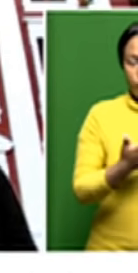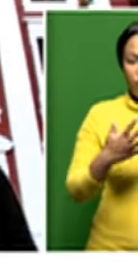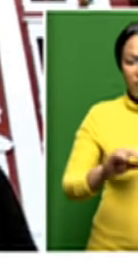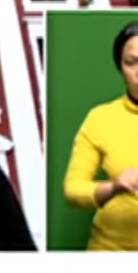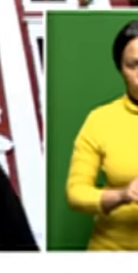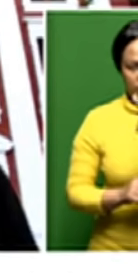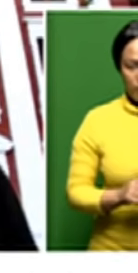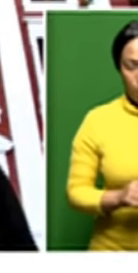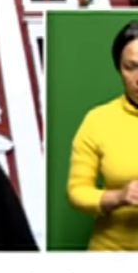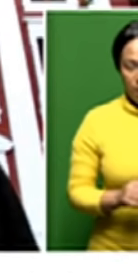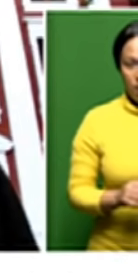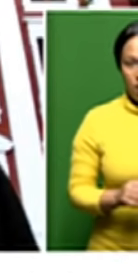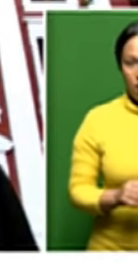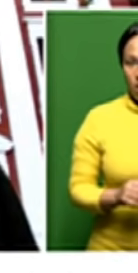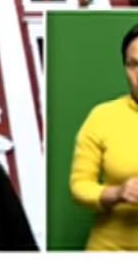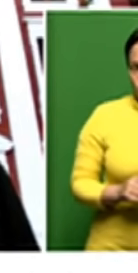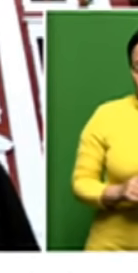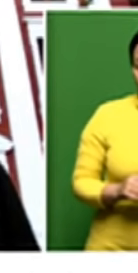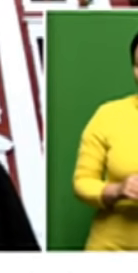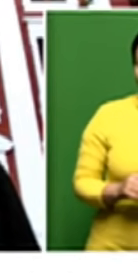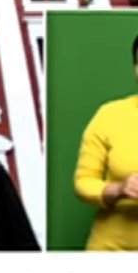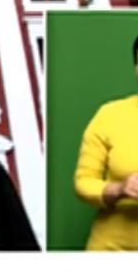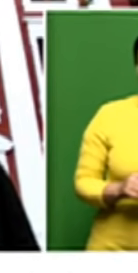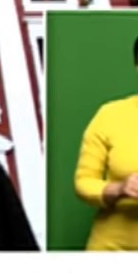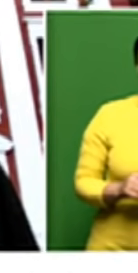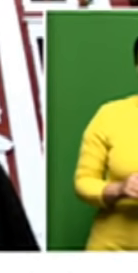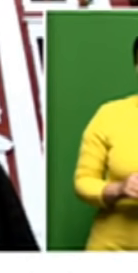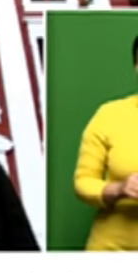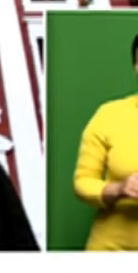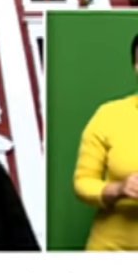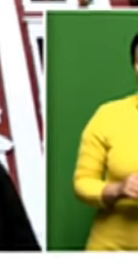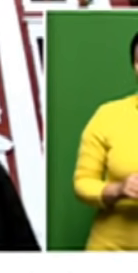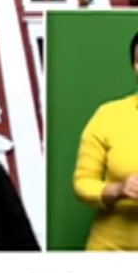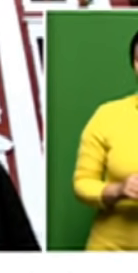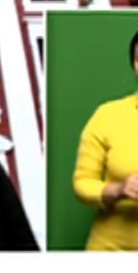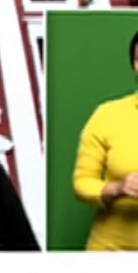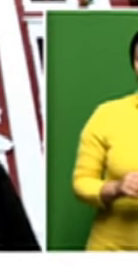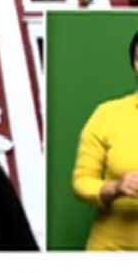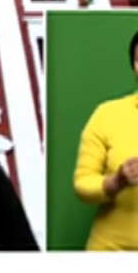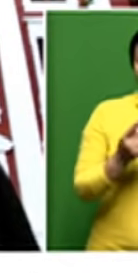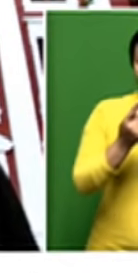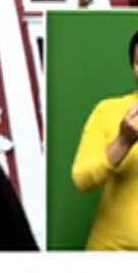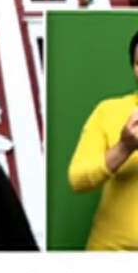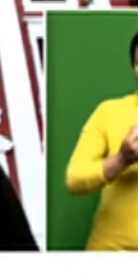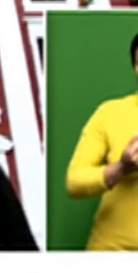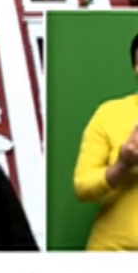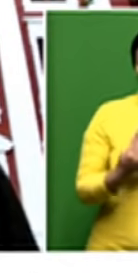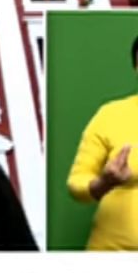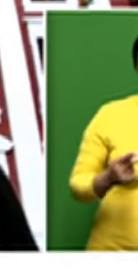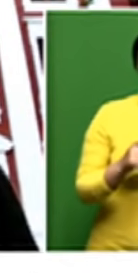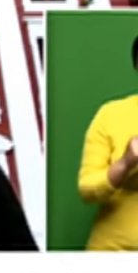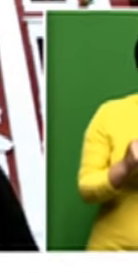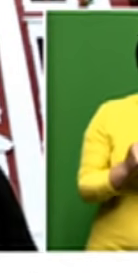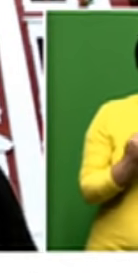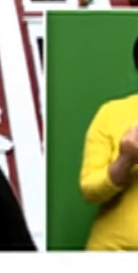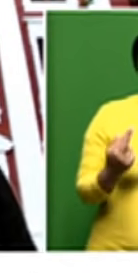is that once you downsize or cut the financial resources and other resources